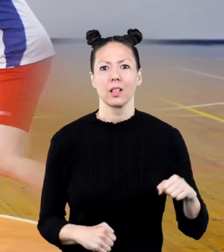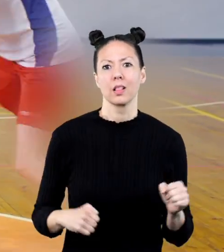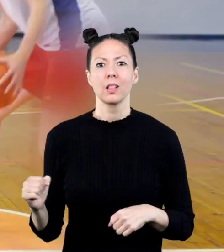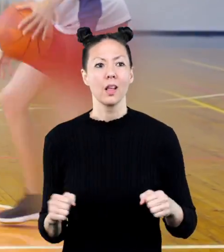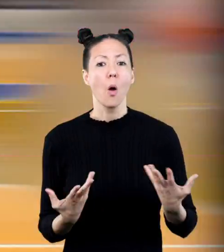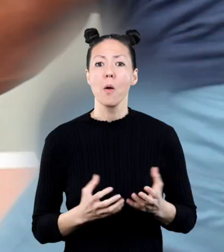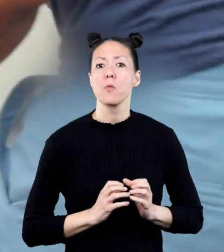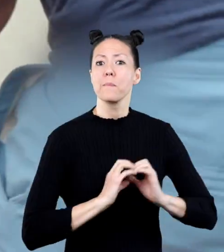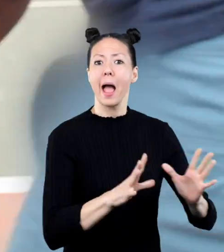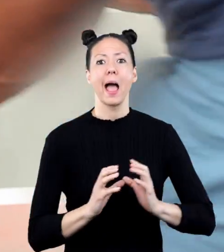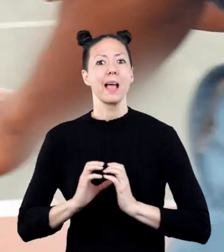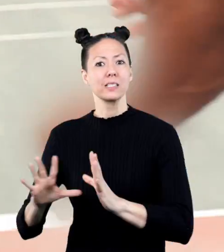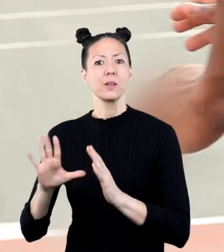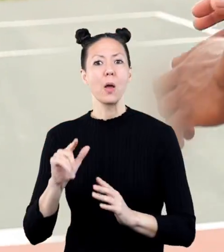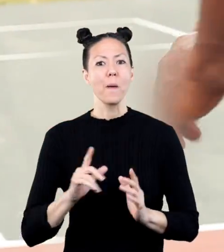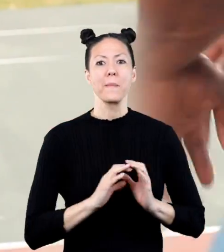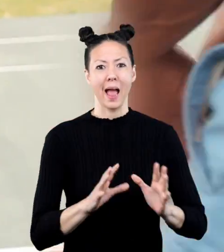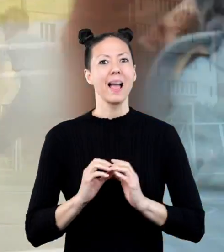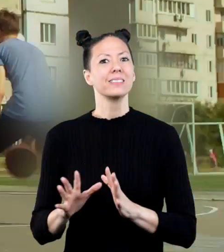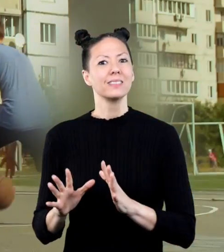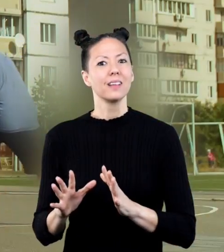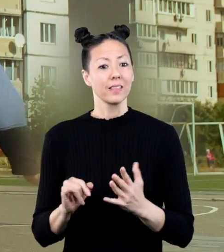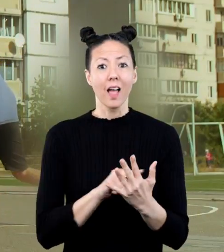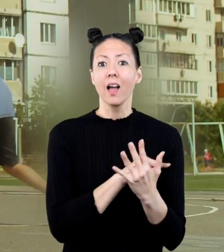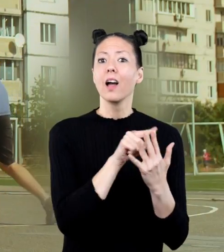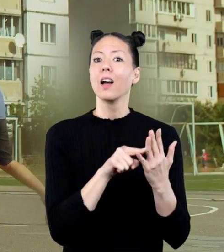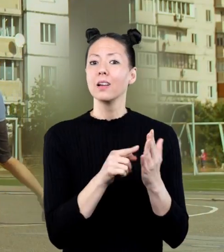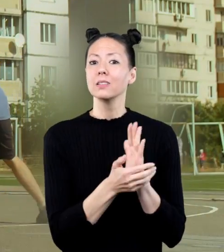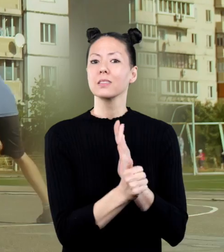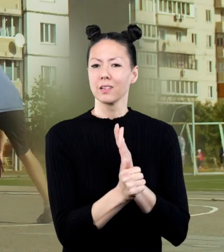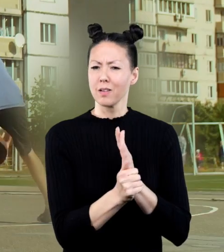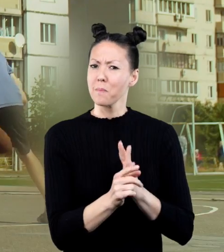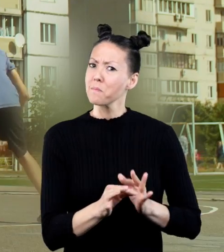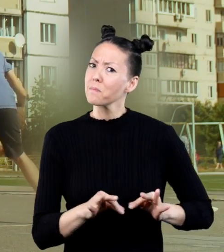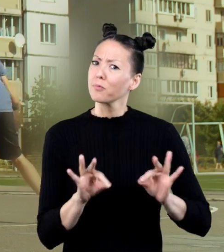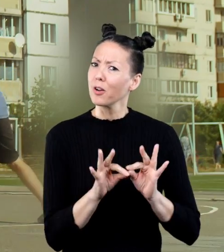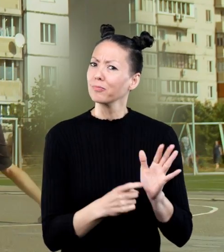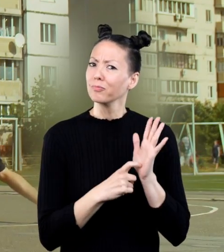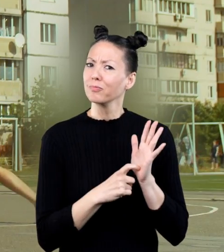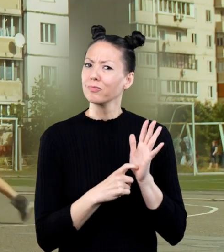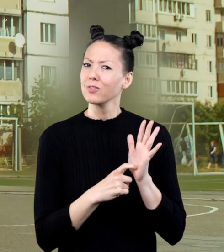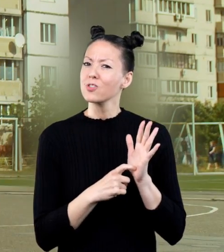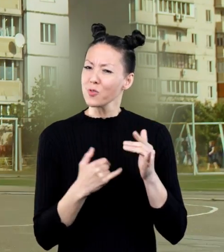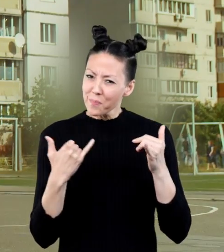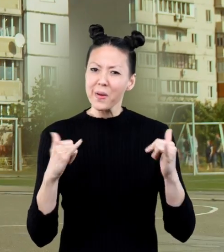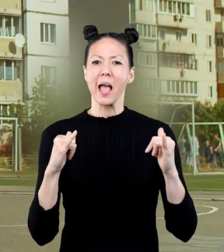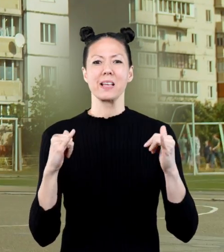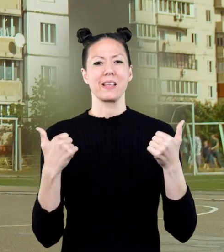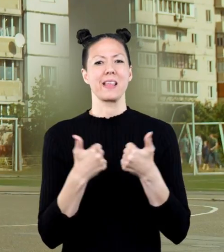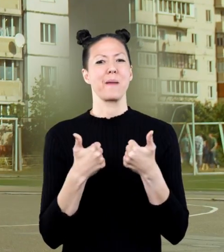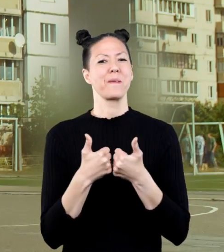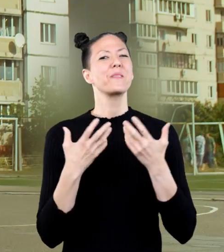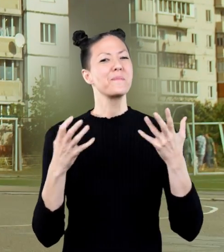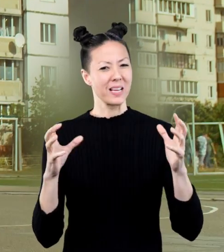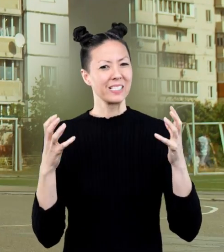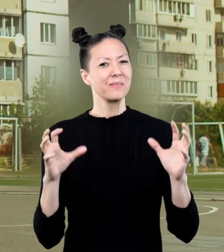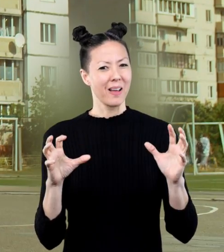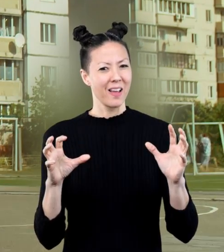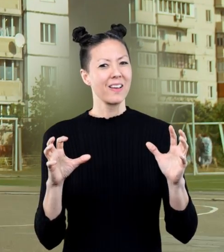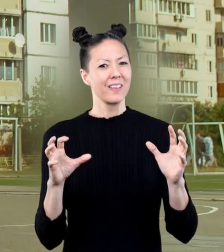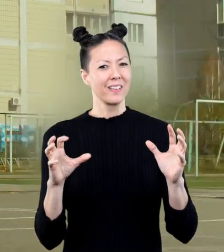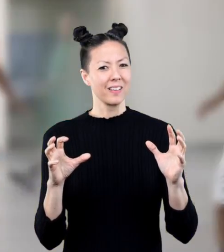dribbling, and passing. All those skills are important and necessary to play the game of